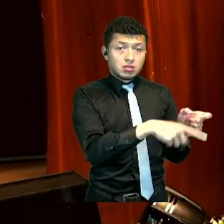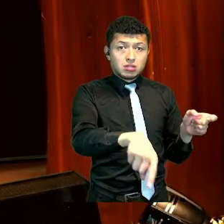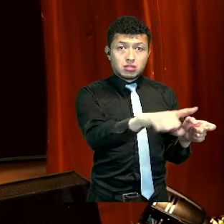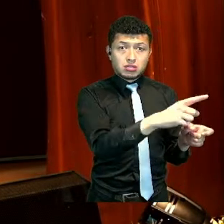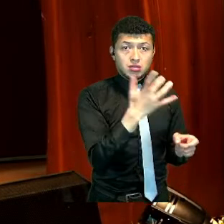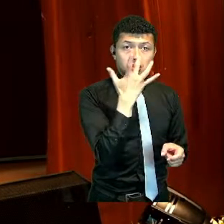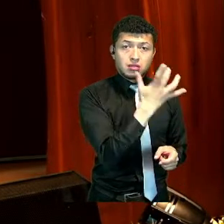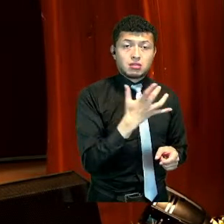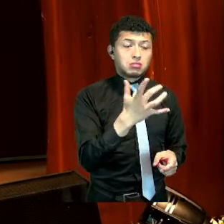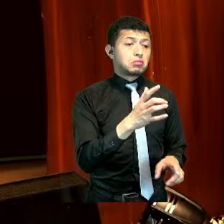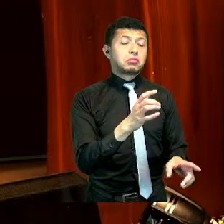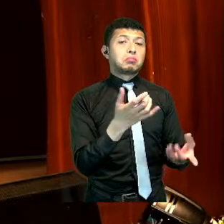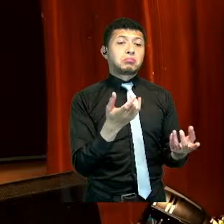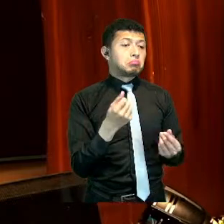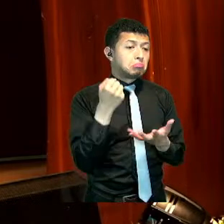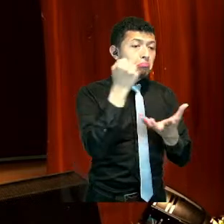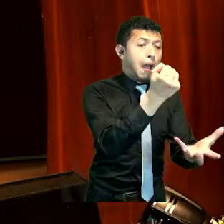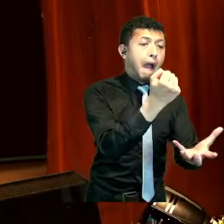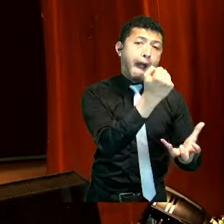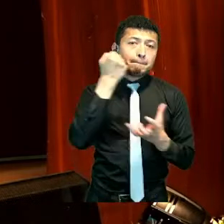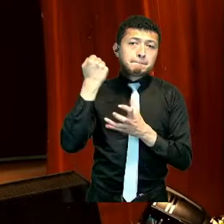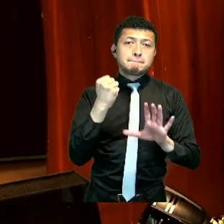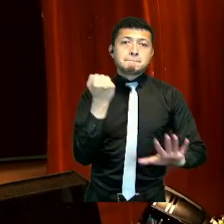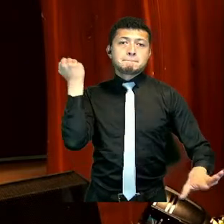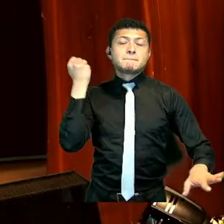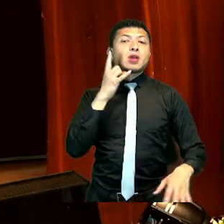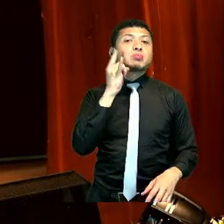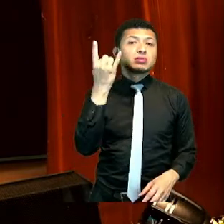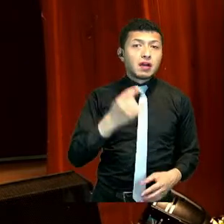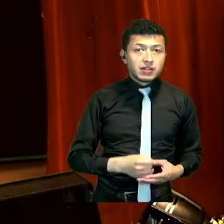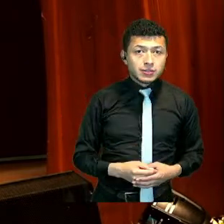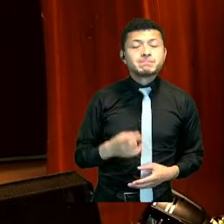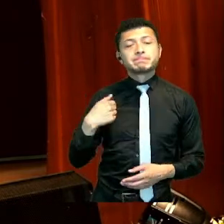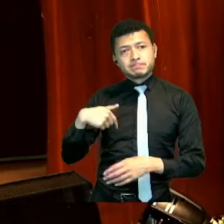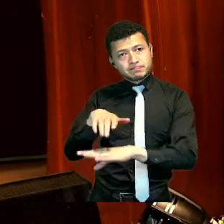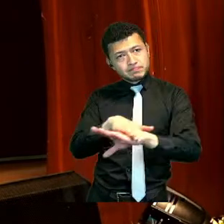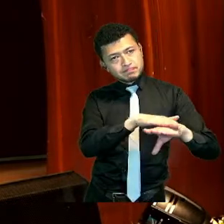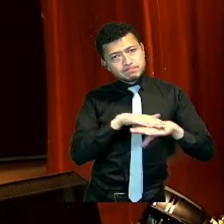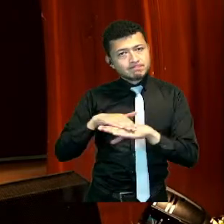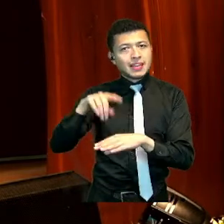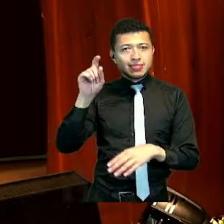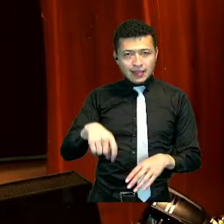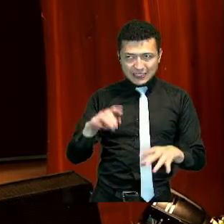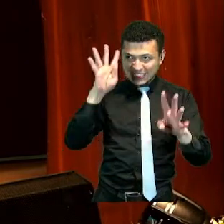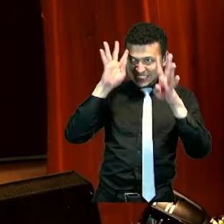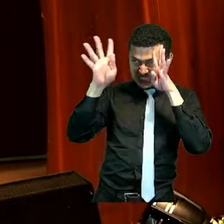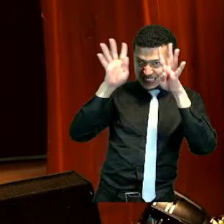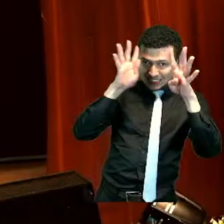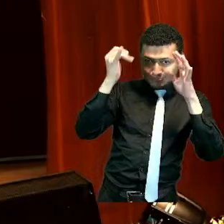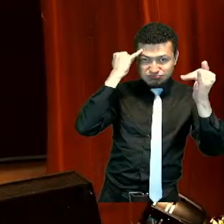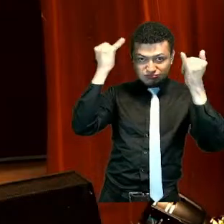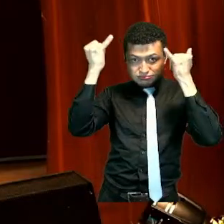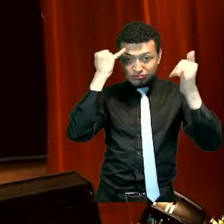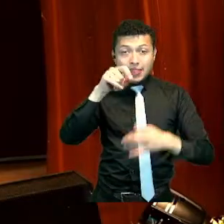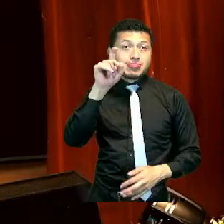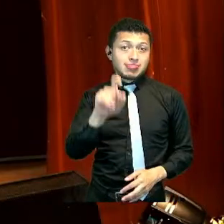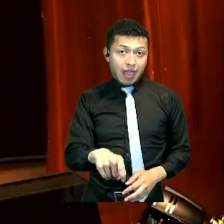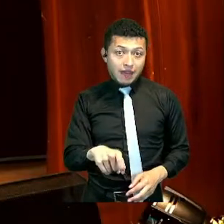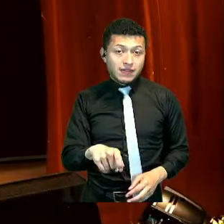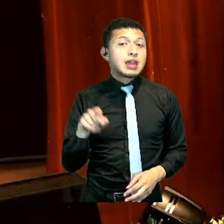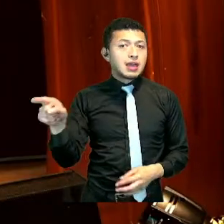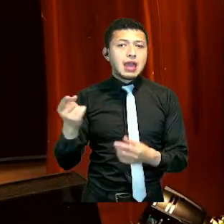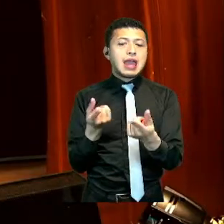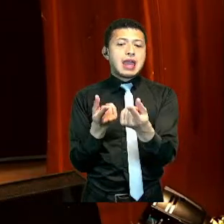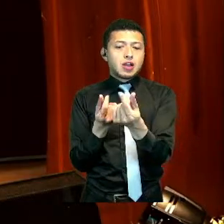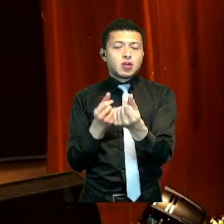communities and peoples were left without resources. So an important calling is to be creative in presenting and